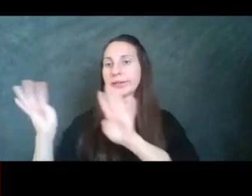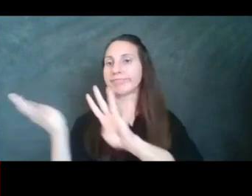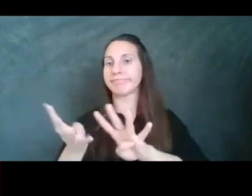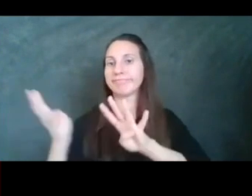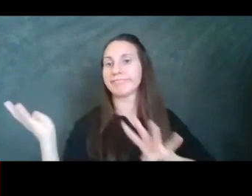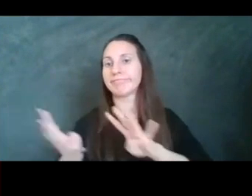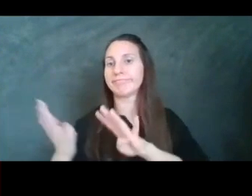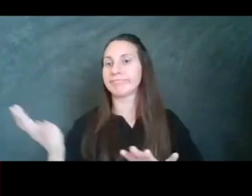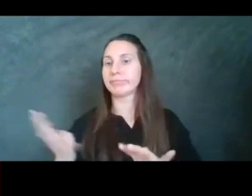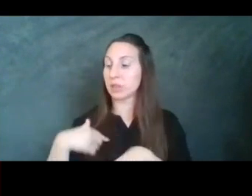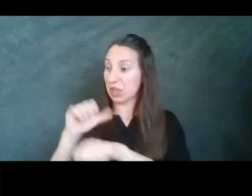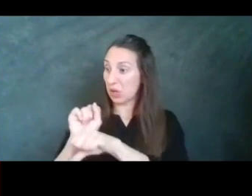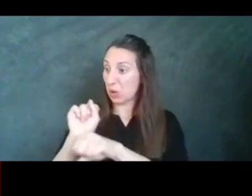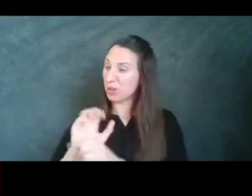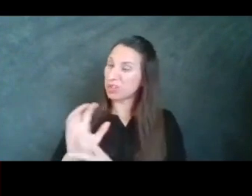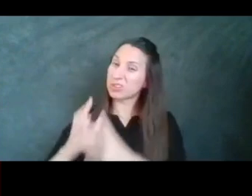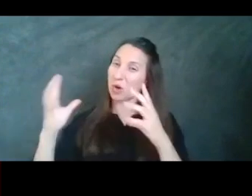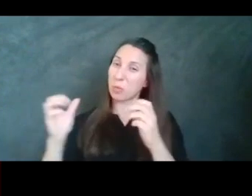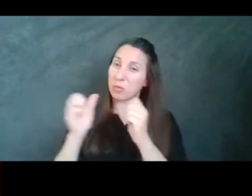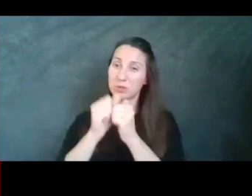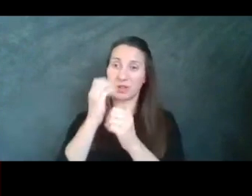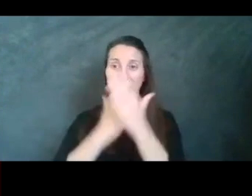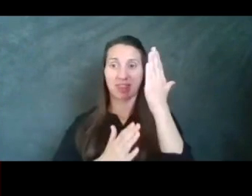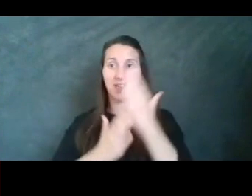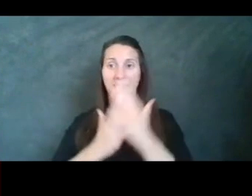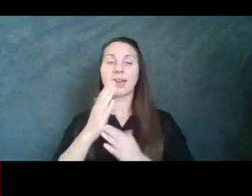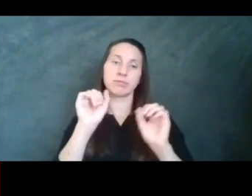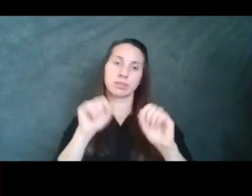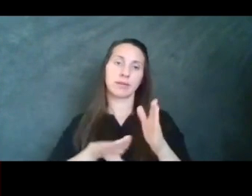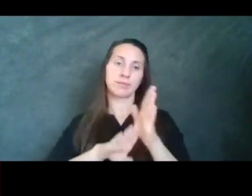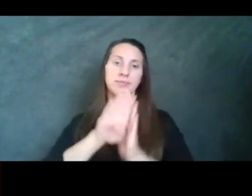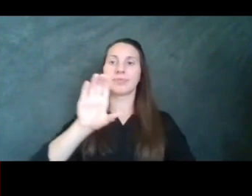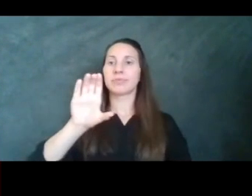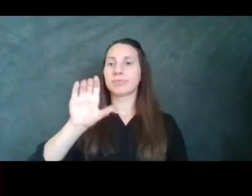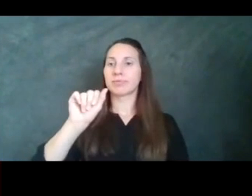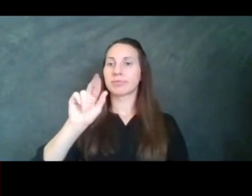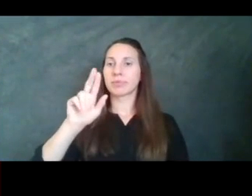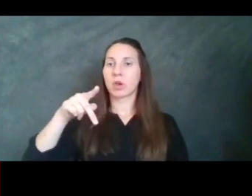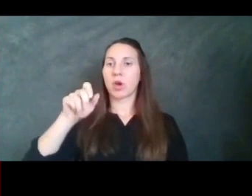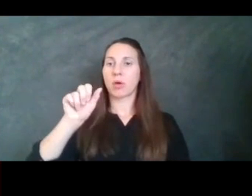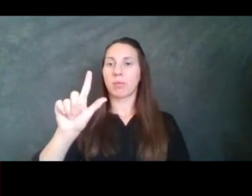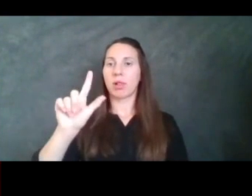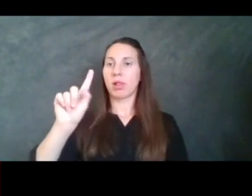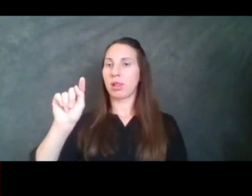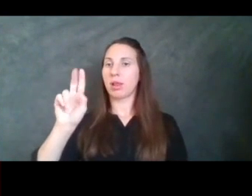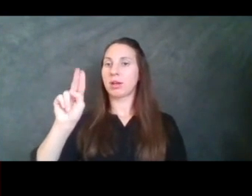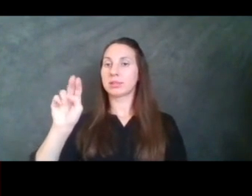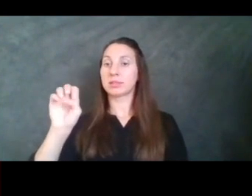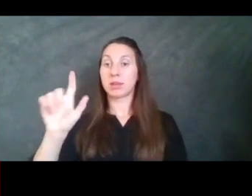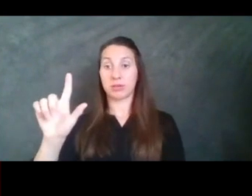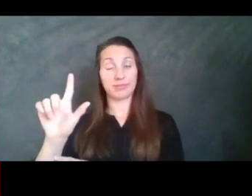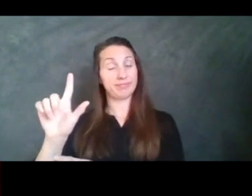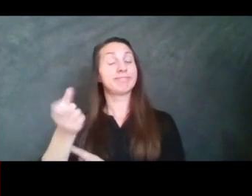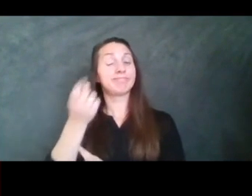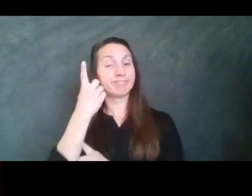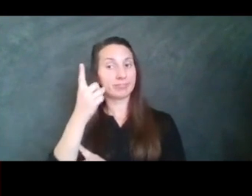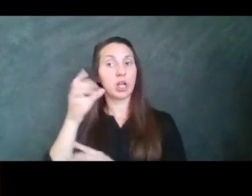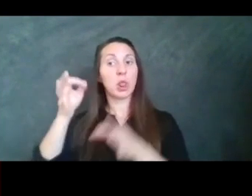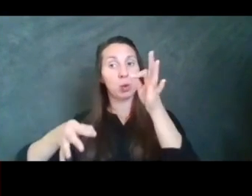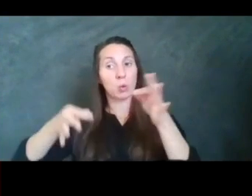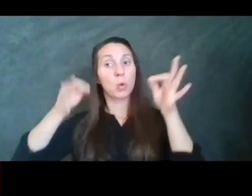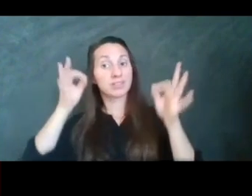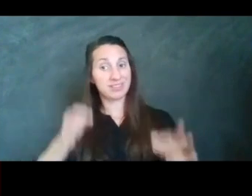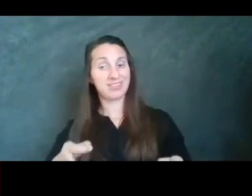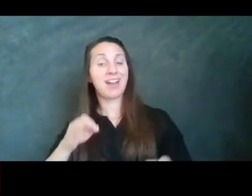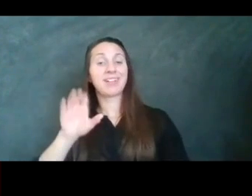that they develop carpal tunnel. And the courts have found that carpal tunnel is a disability within the ADA. So an